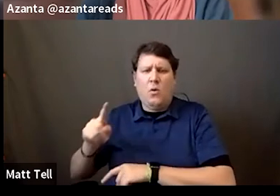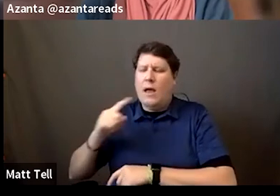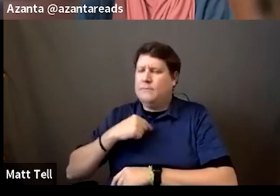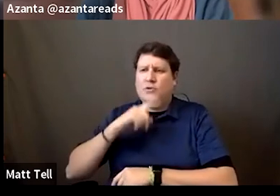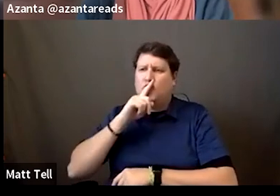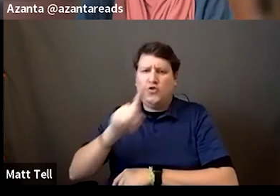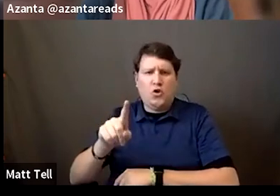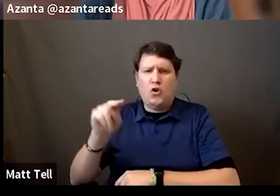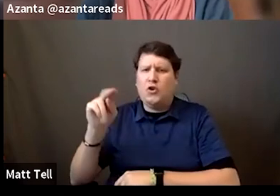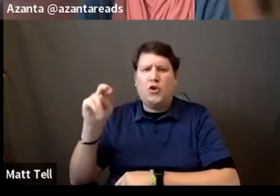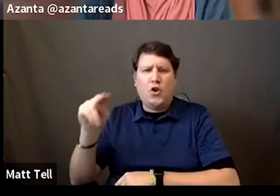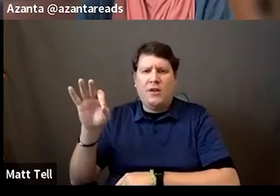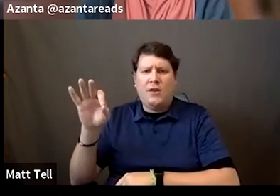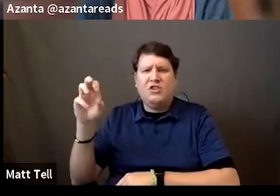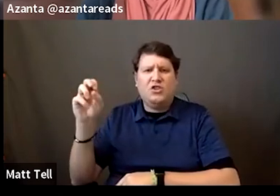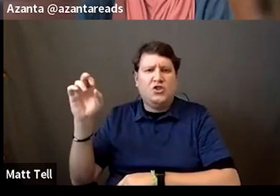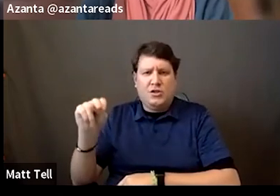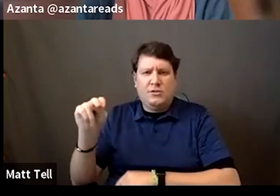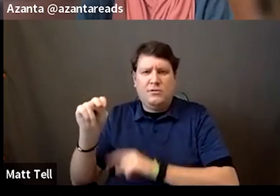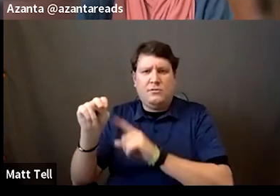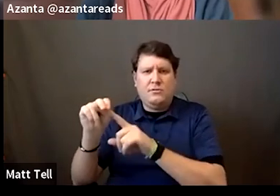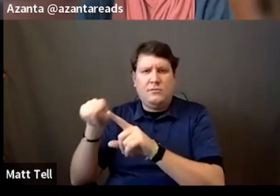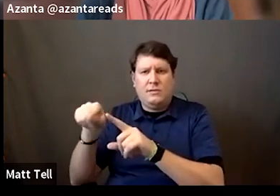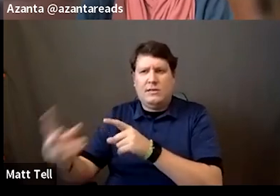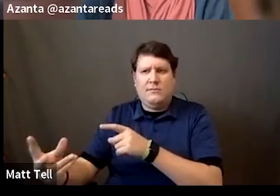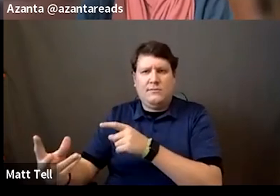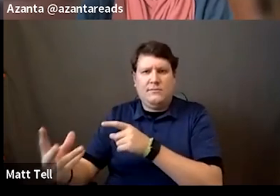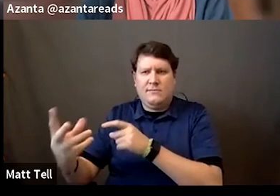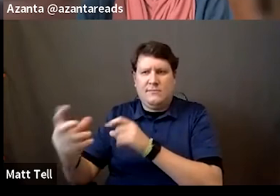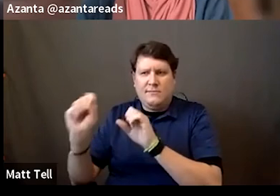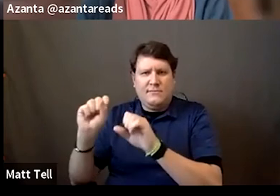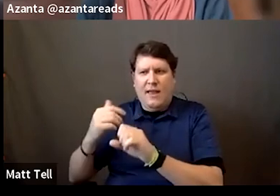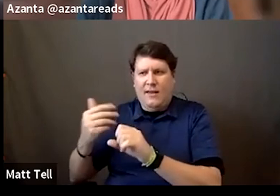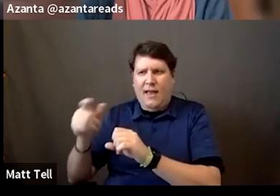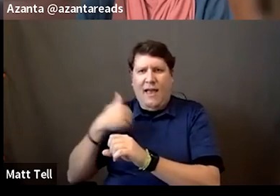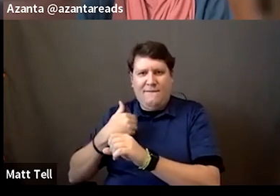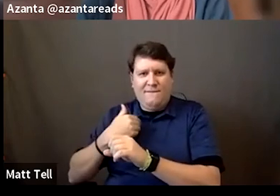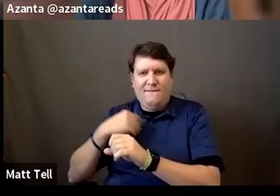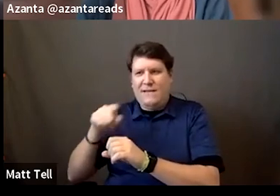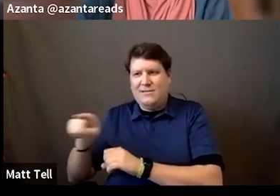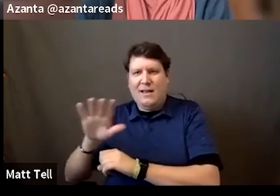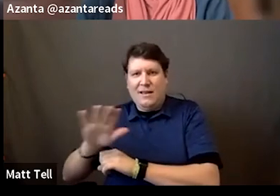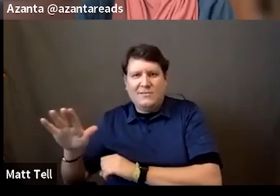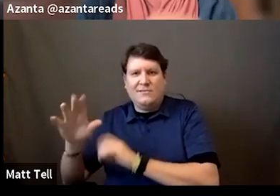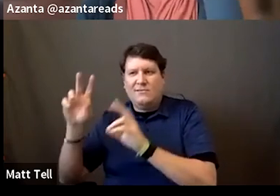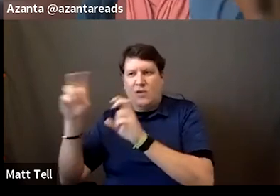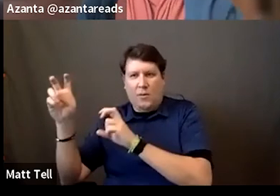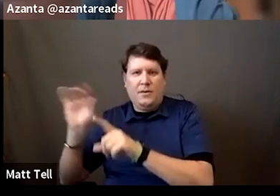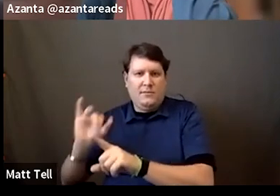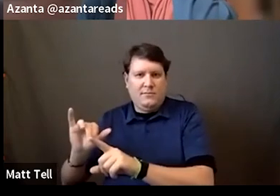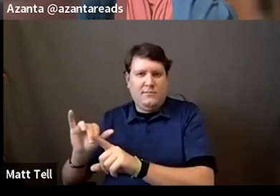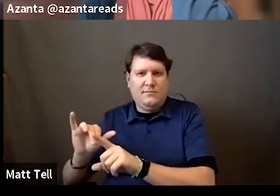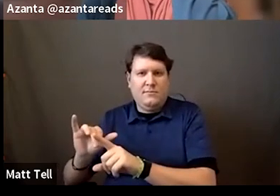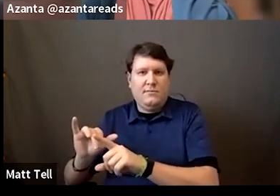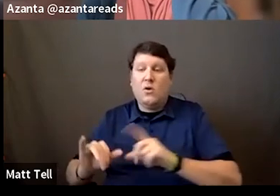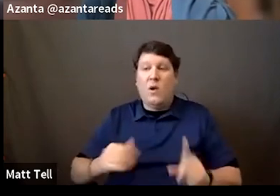he gives some of the best horror recommendations. It's not my preferred genre, but his videos go viral constantly because he's able to have built a community